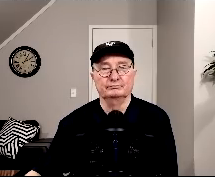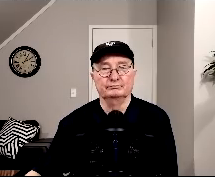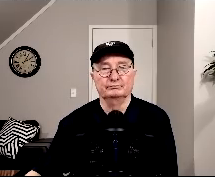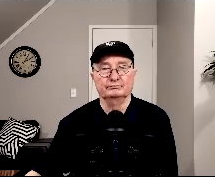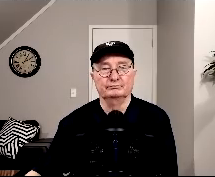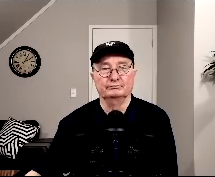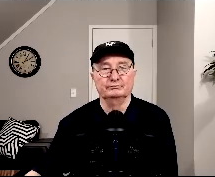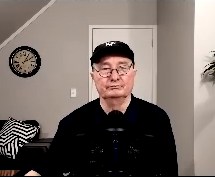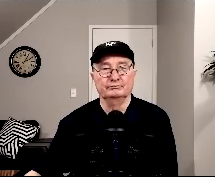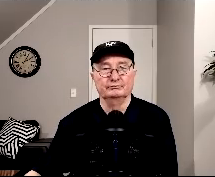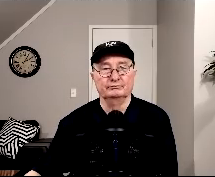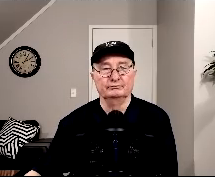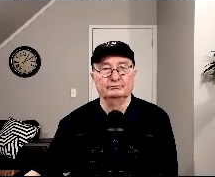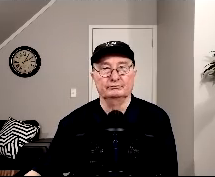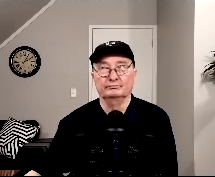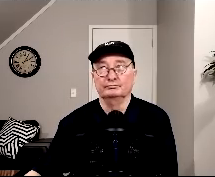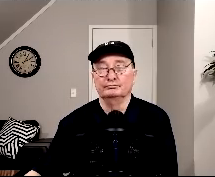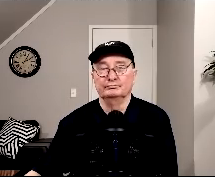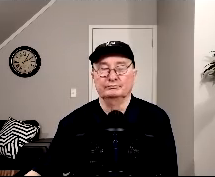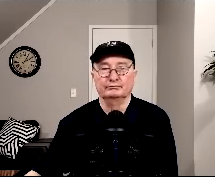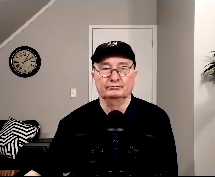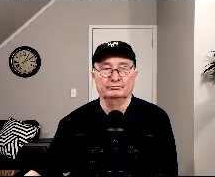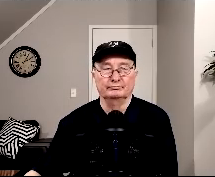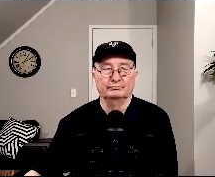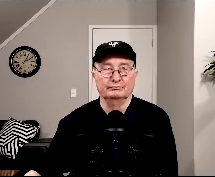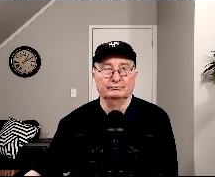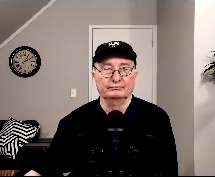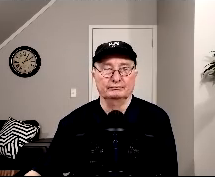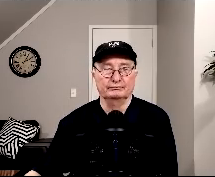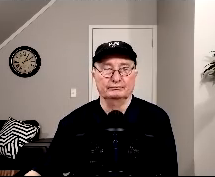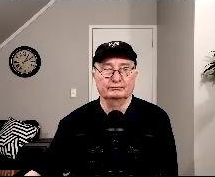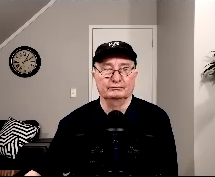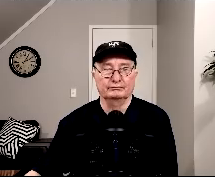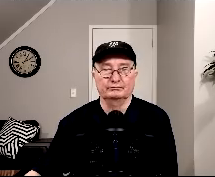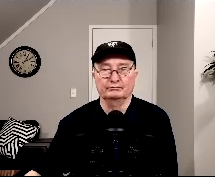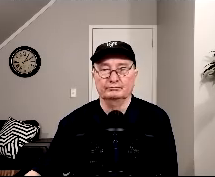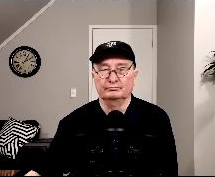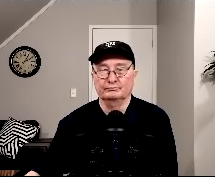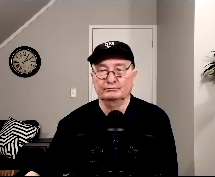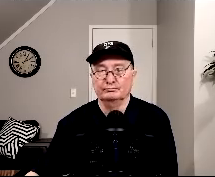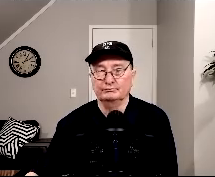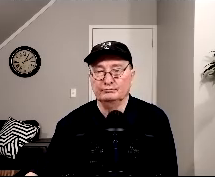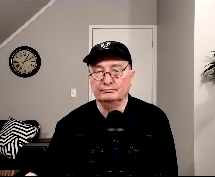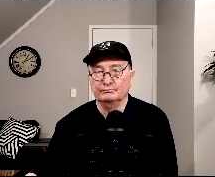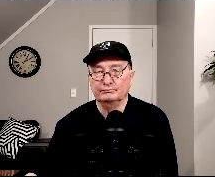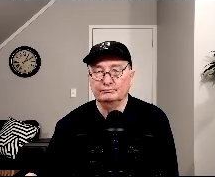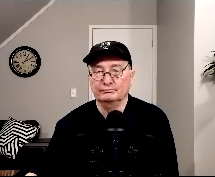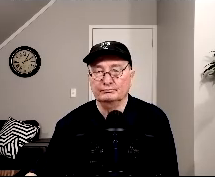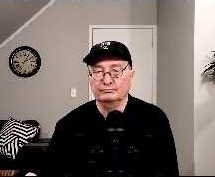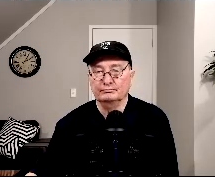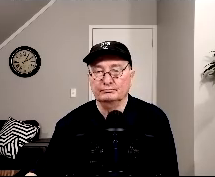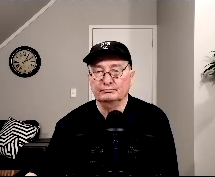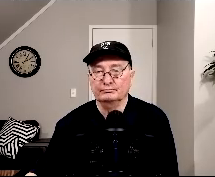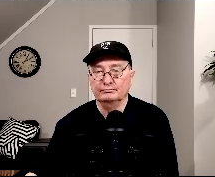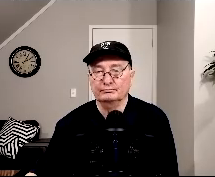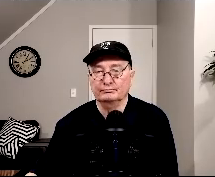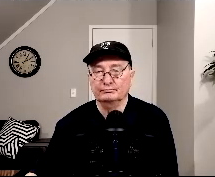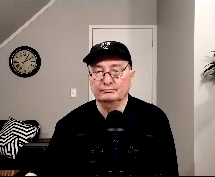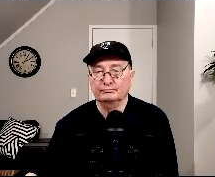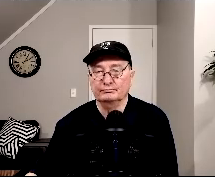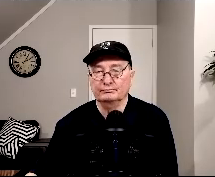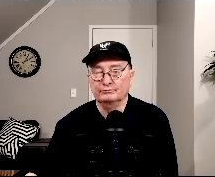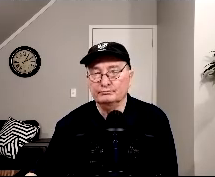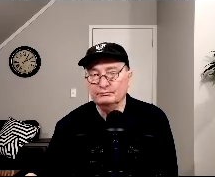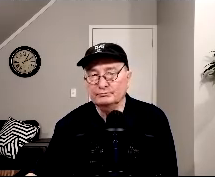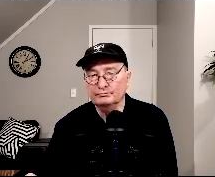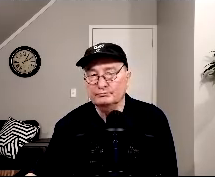30 years prior to me. And I was convinced I could do it. I had very good police commissioners, Bratton Safer and